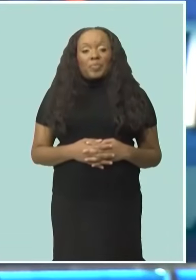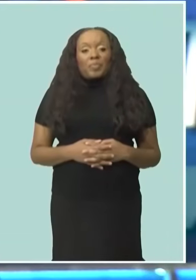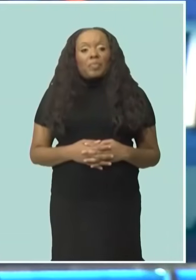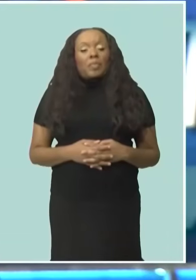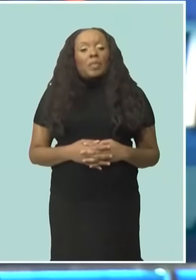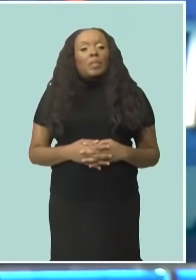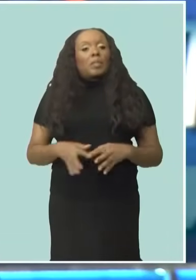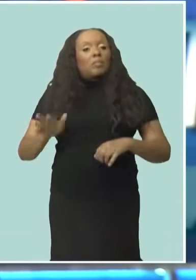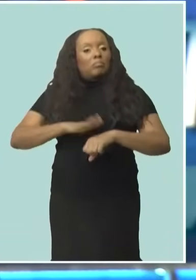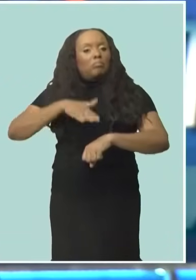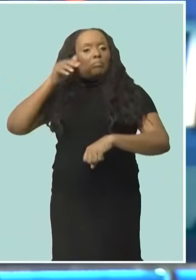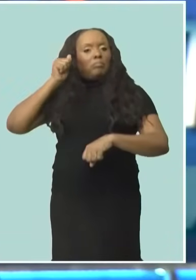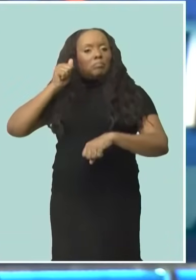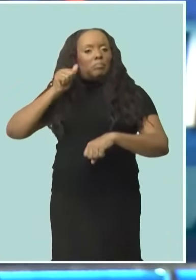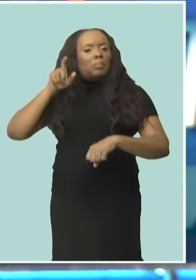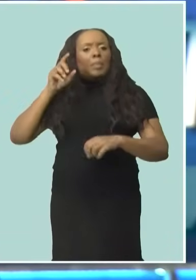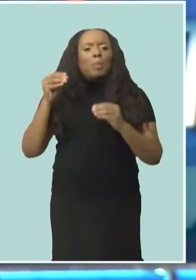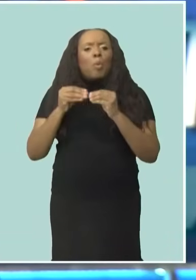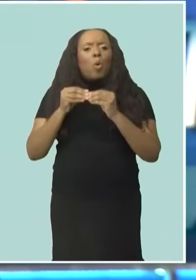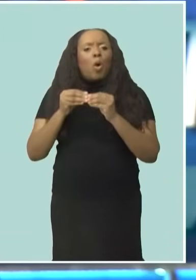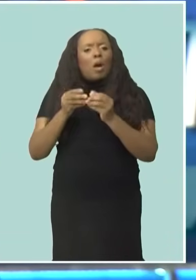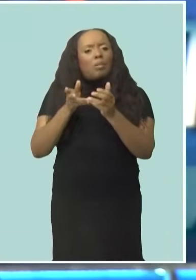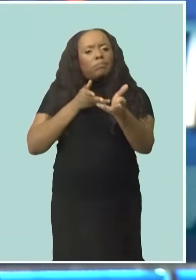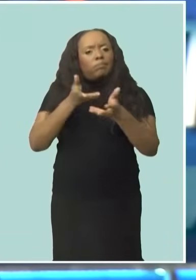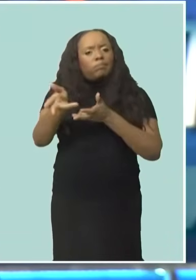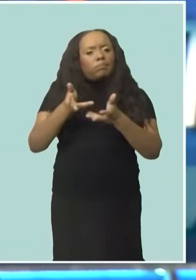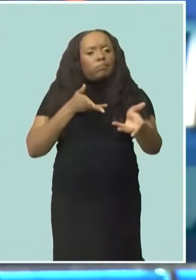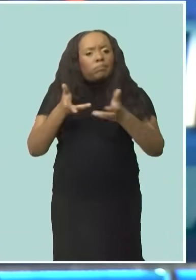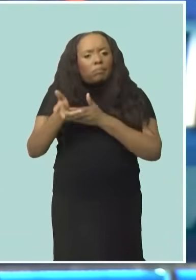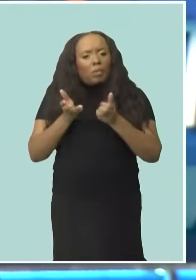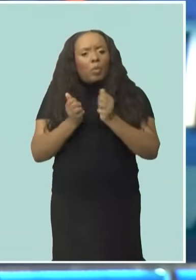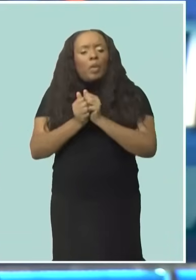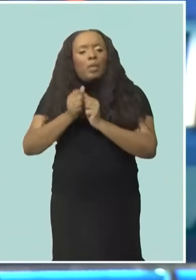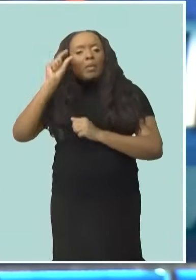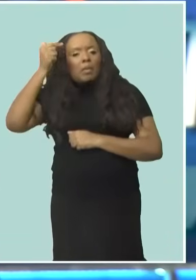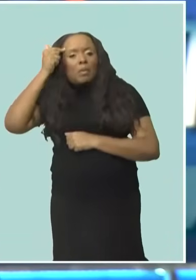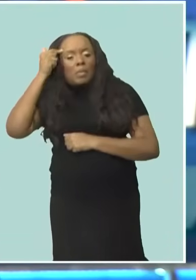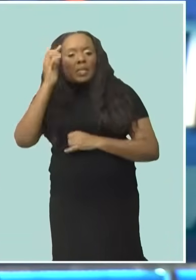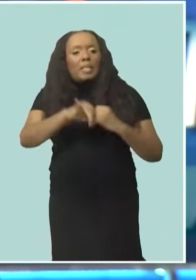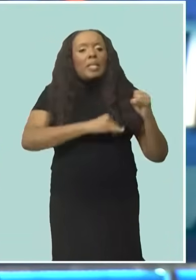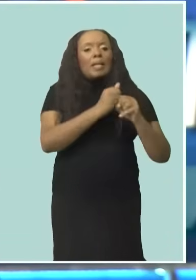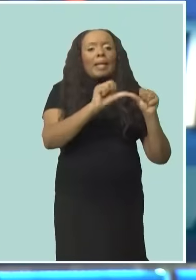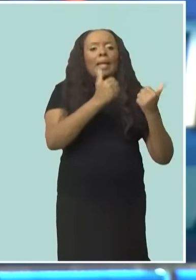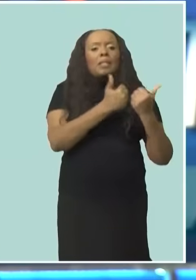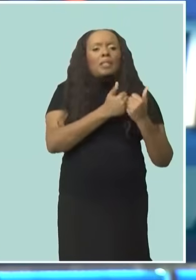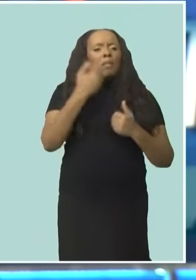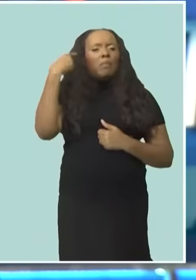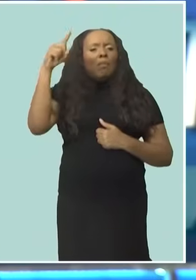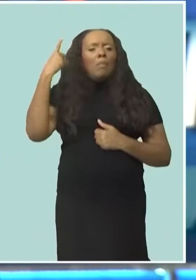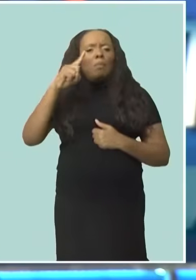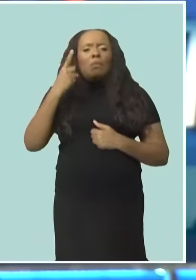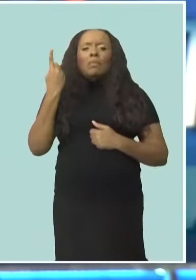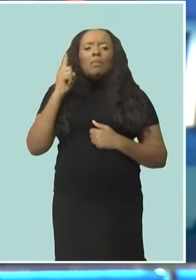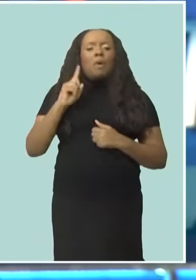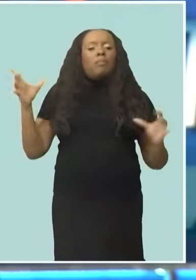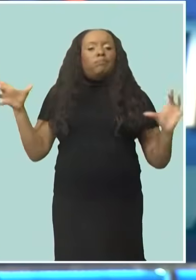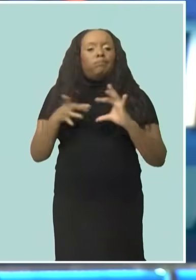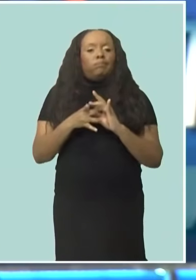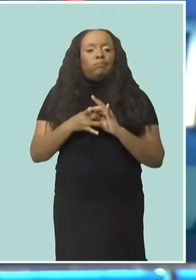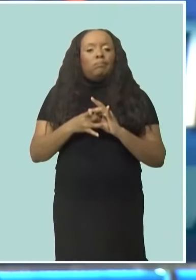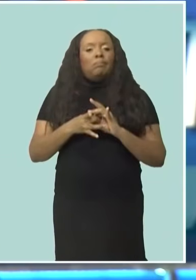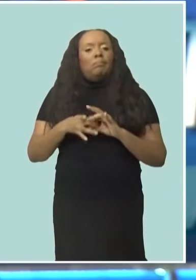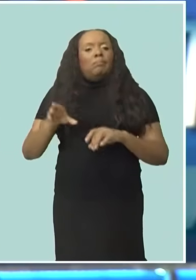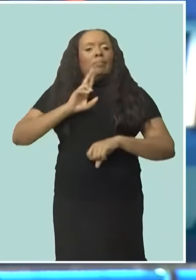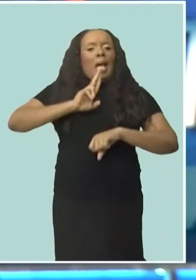There's a call tonight for greater collaboration between governments and international agencies to transform the national and global landscape